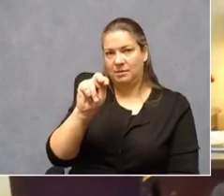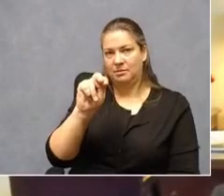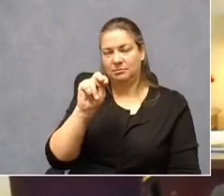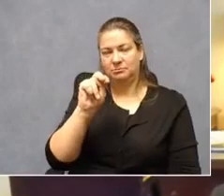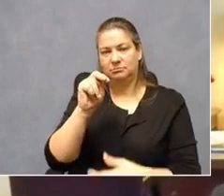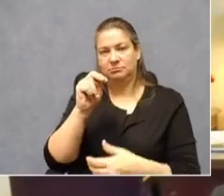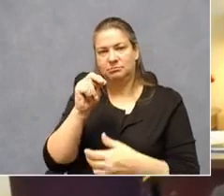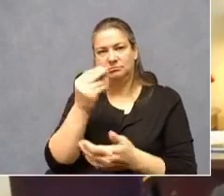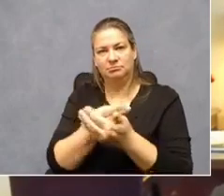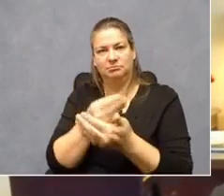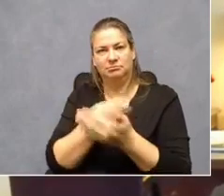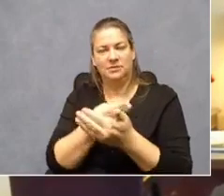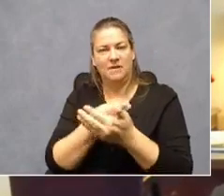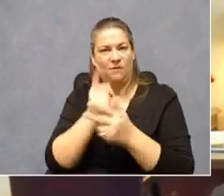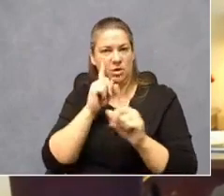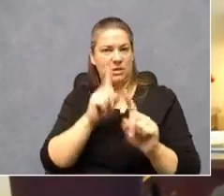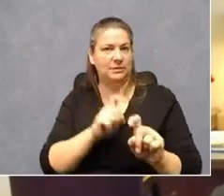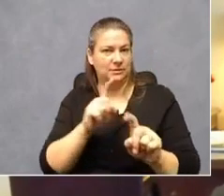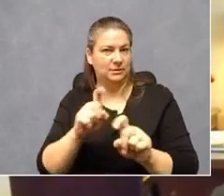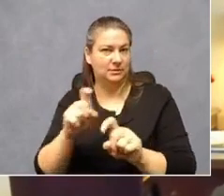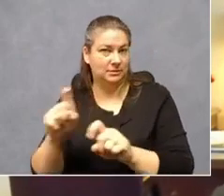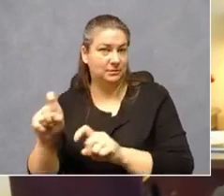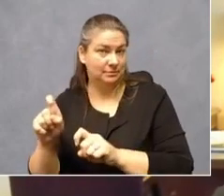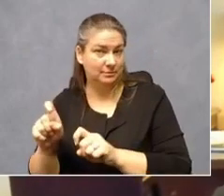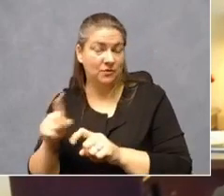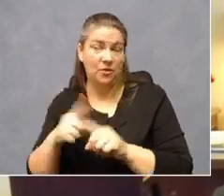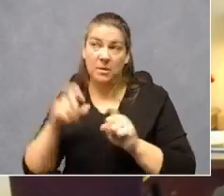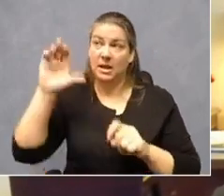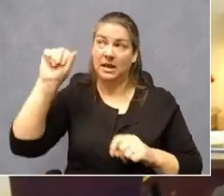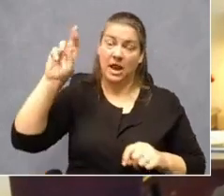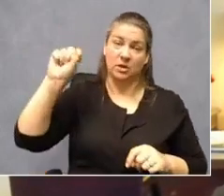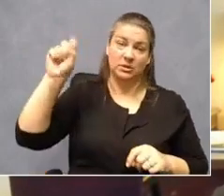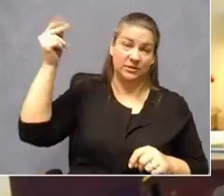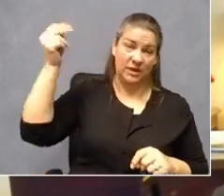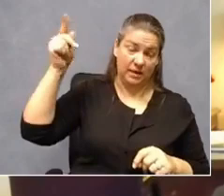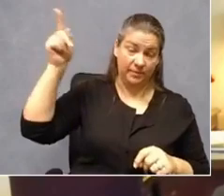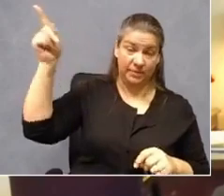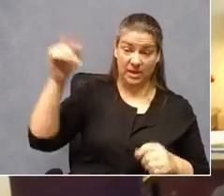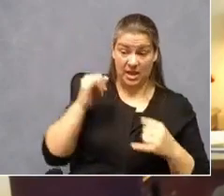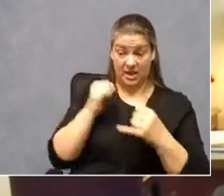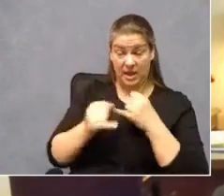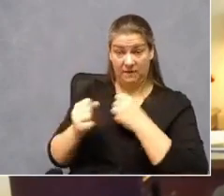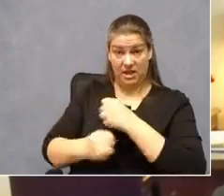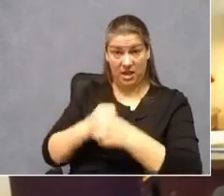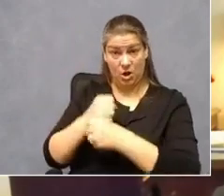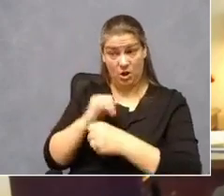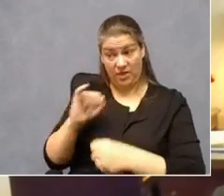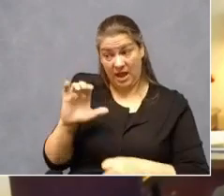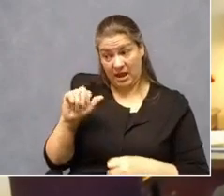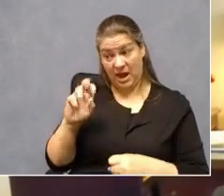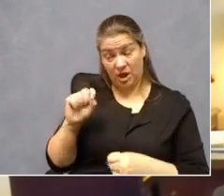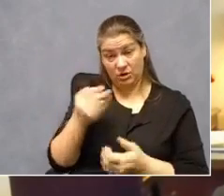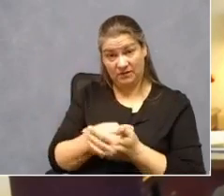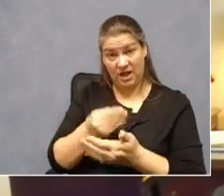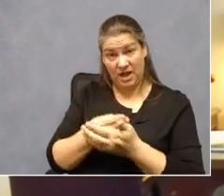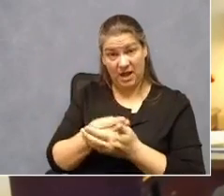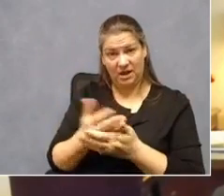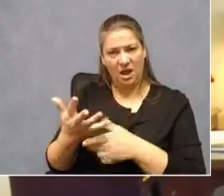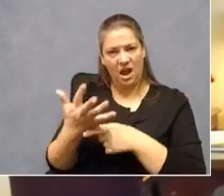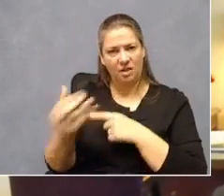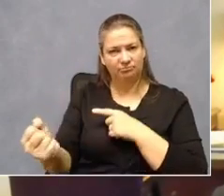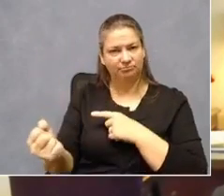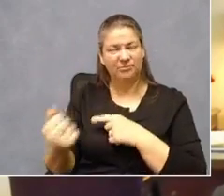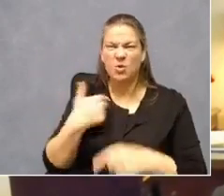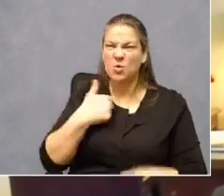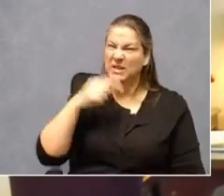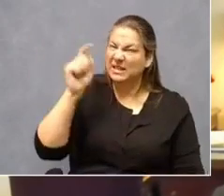funding. Now, at the end of the year, that CARES funding ends. We need more federal